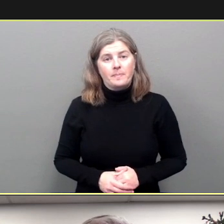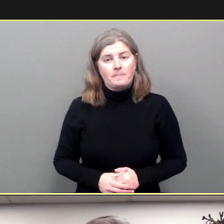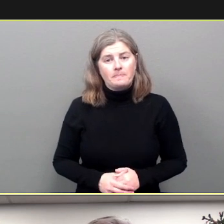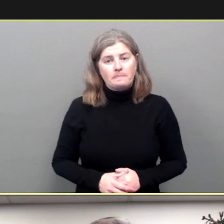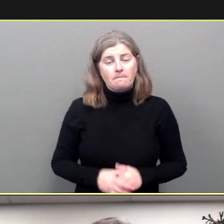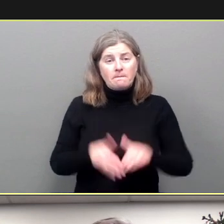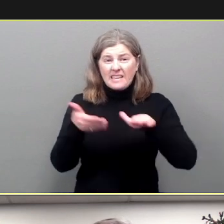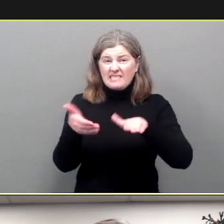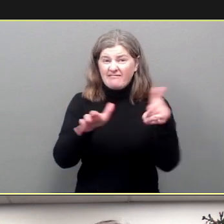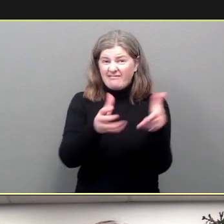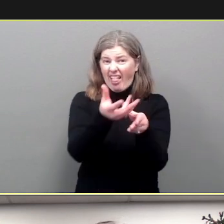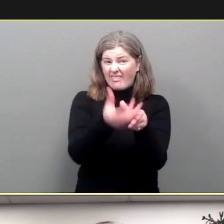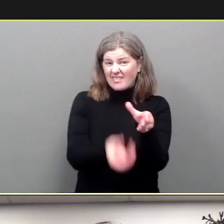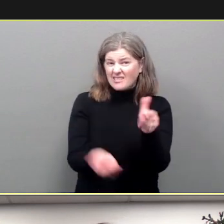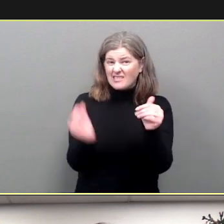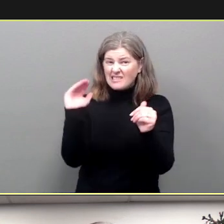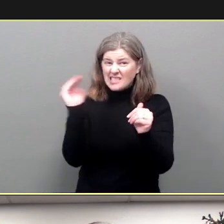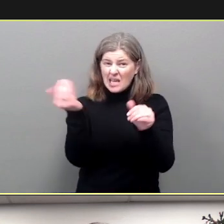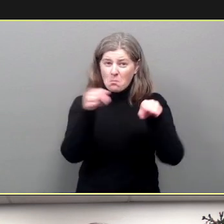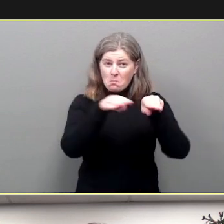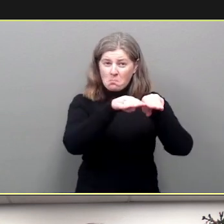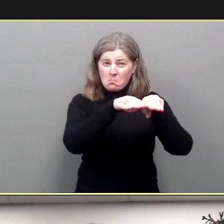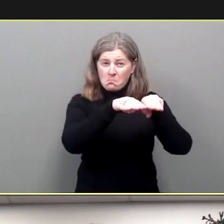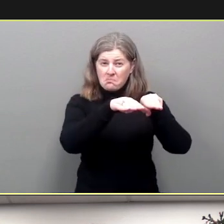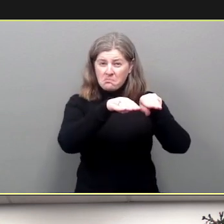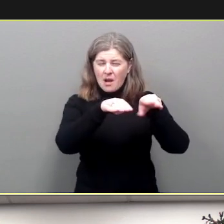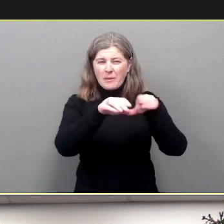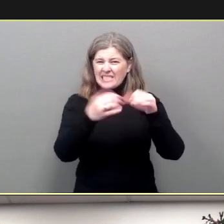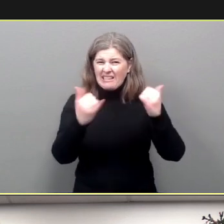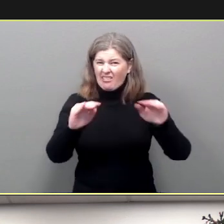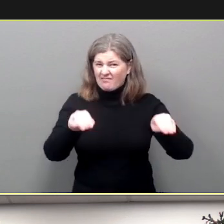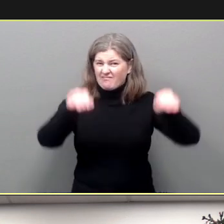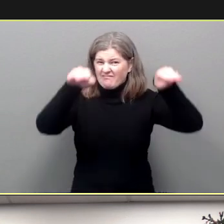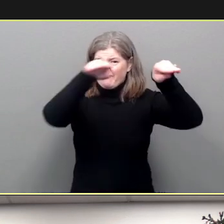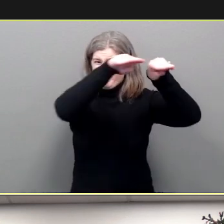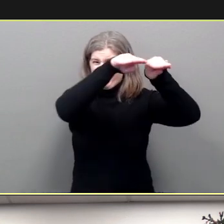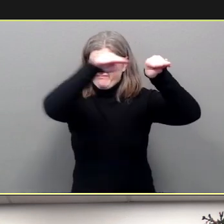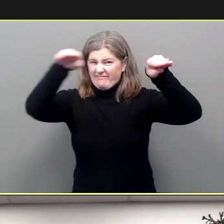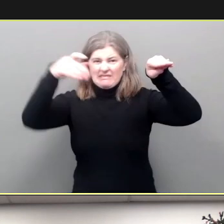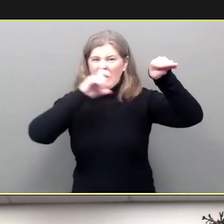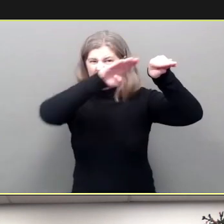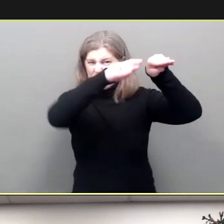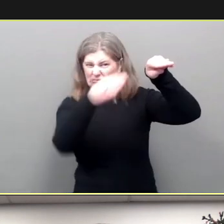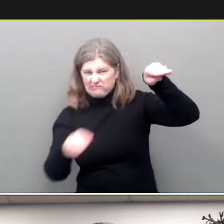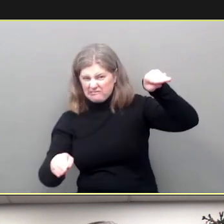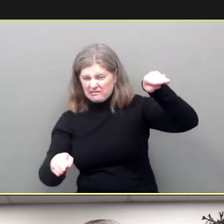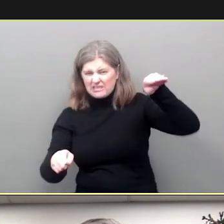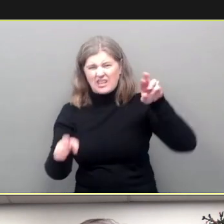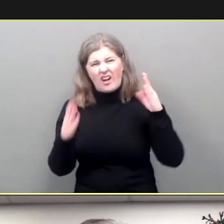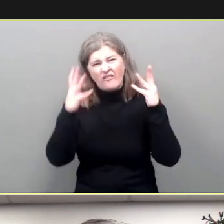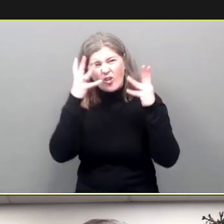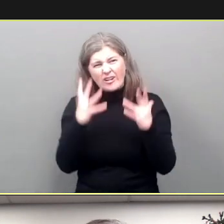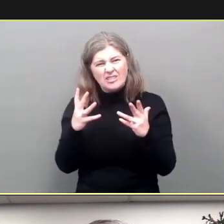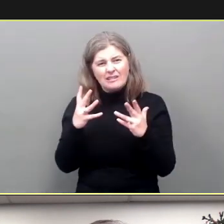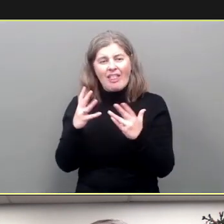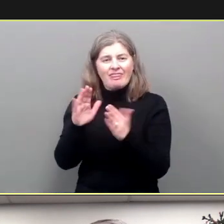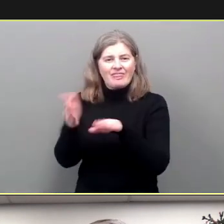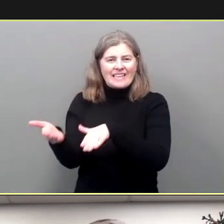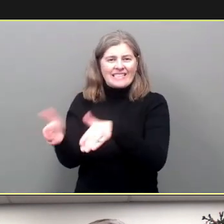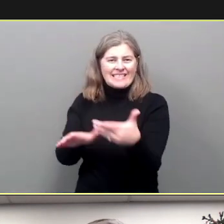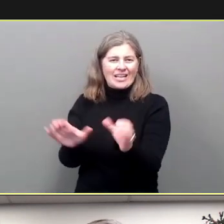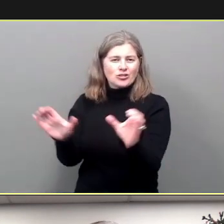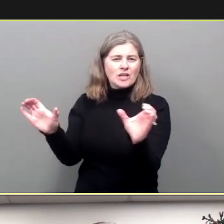Deaths plateauing at a higher rate. Unfortunately, we get death certificates much later from